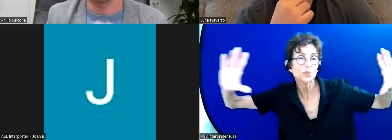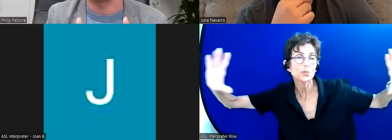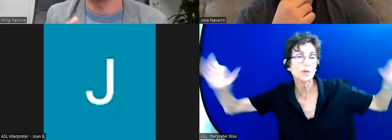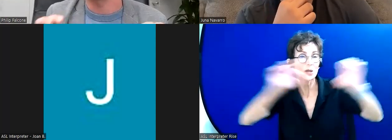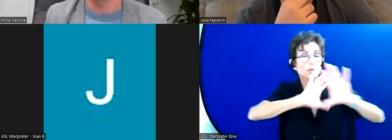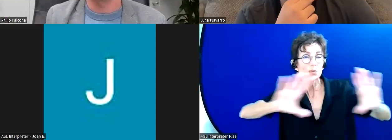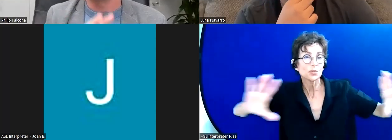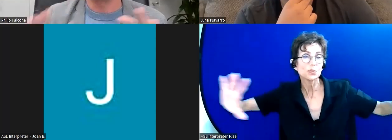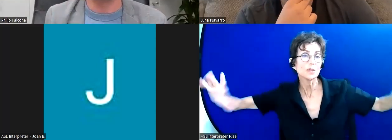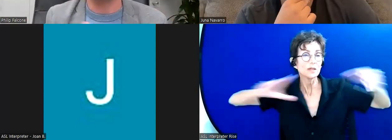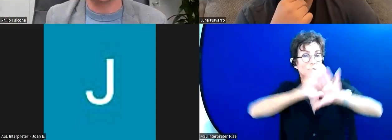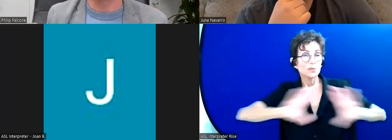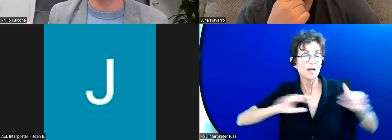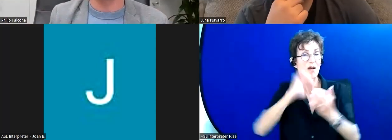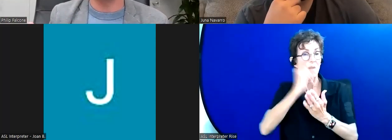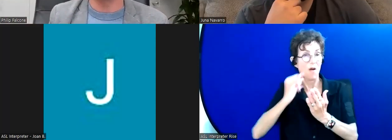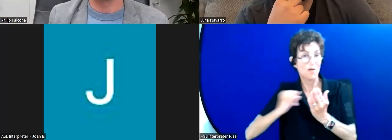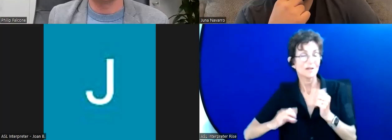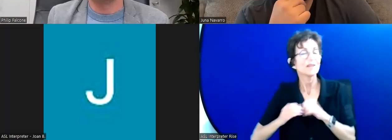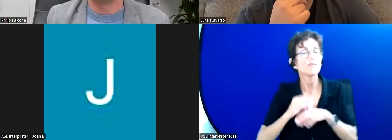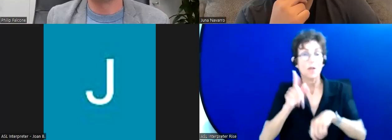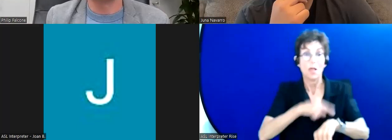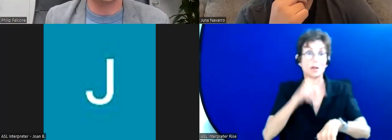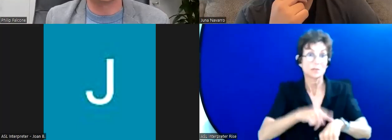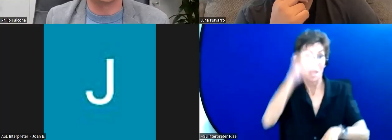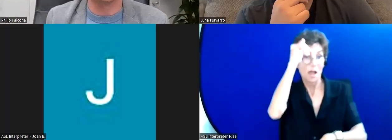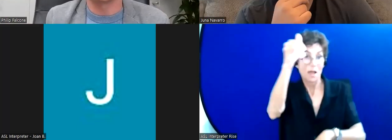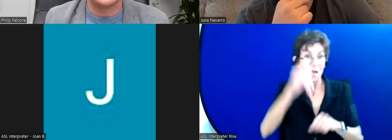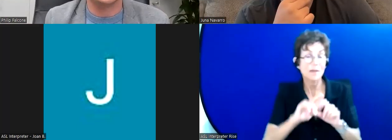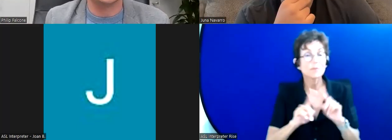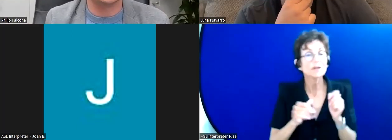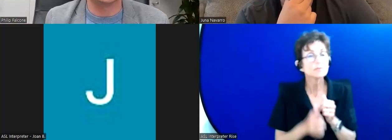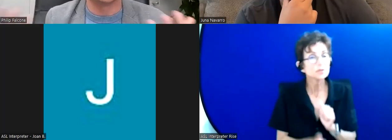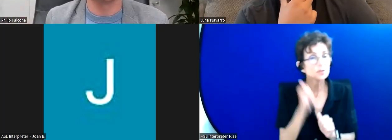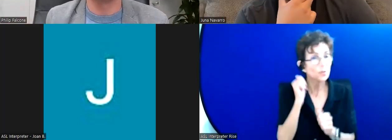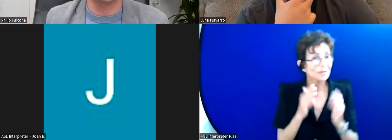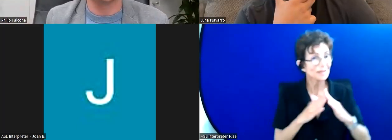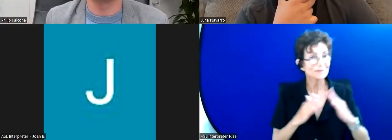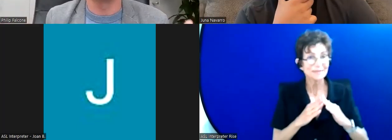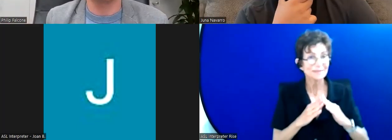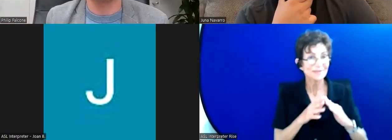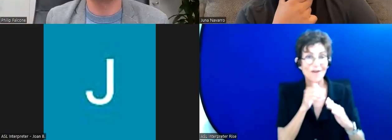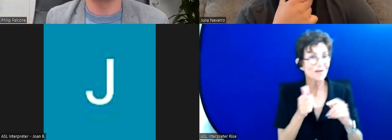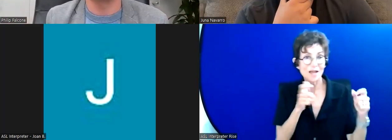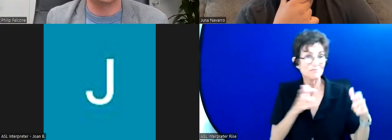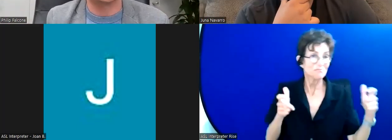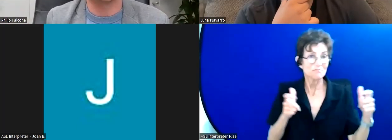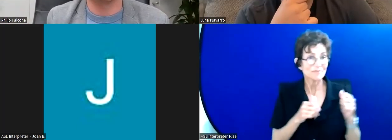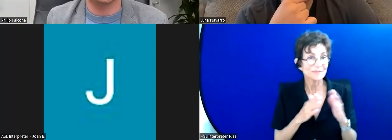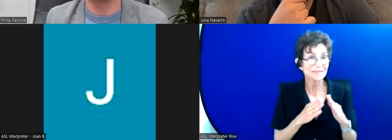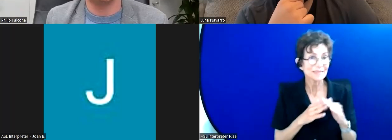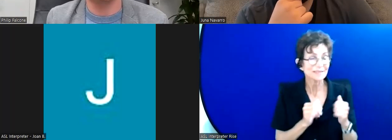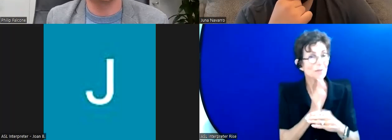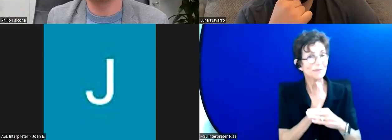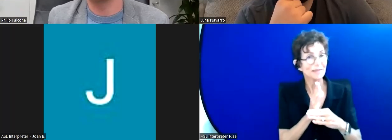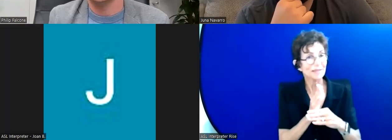when it comes to murals. They've been at this game for a long time. But majority of cities are not these large cities. The majority of cities are medium-sized cities